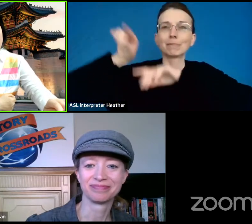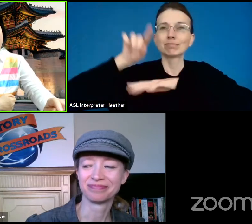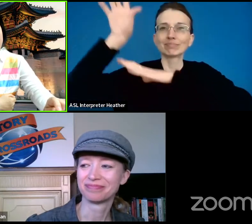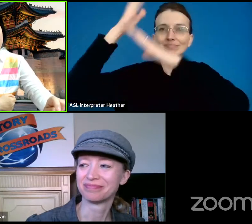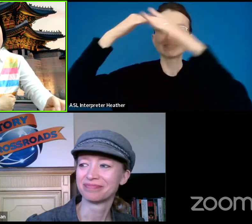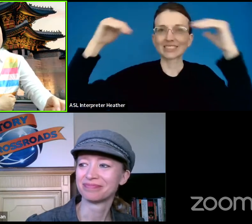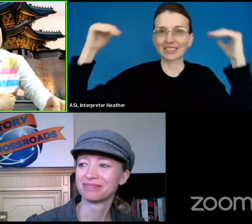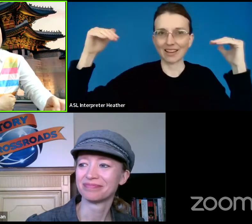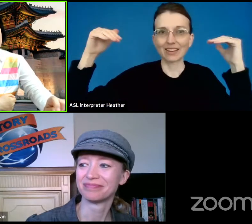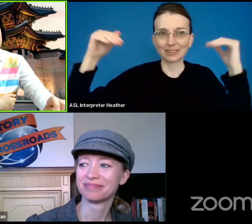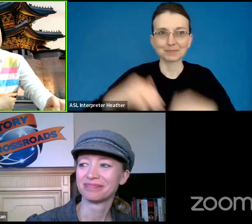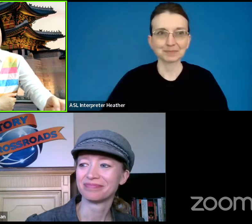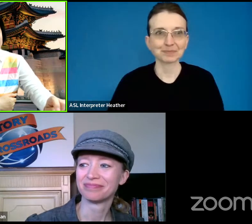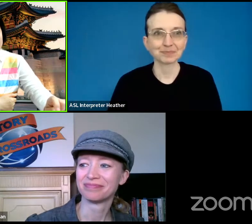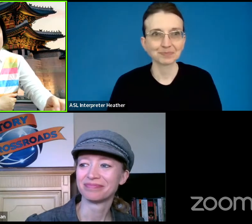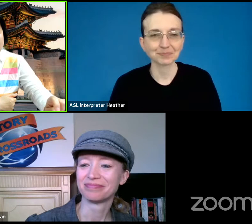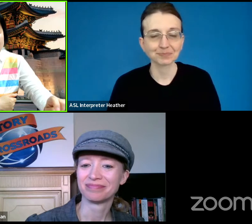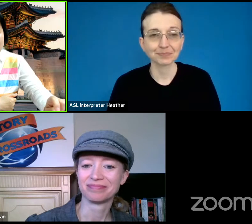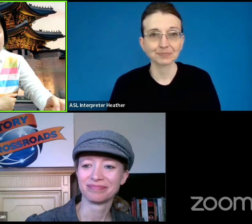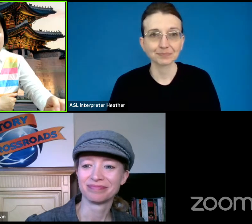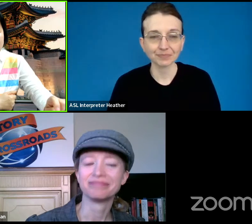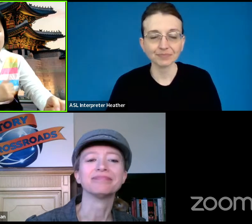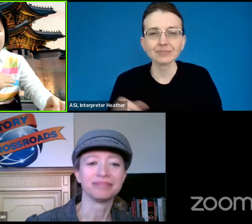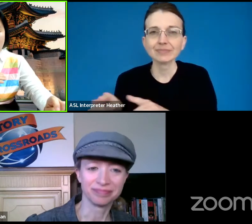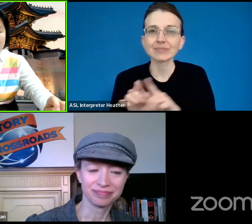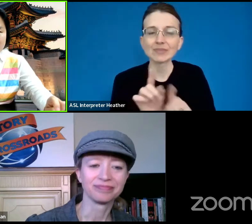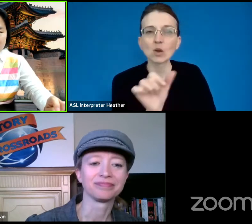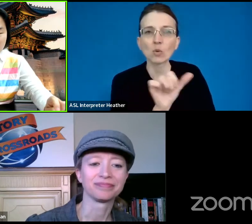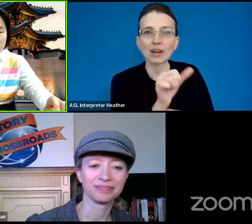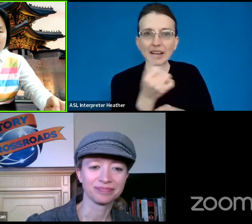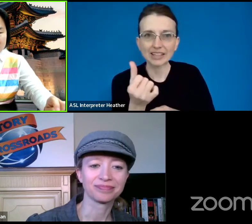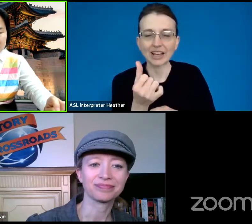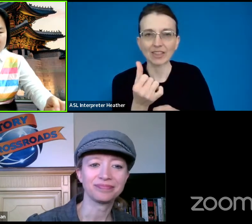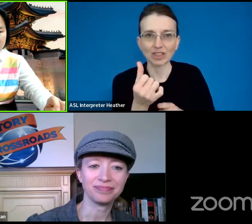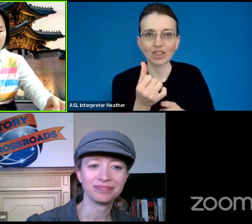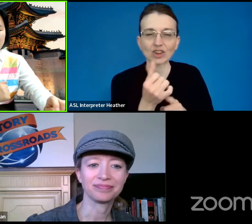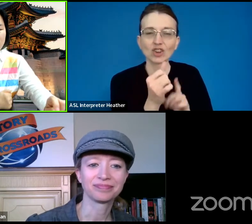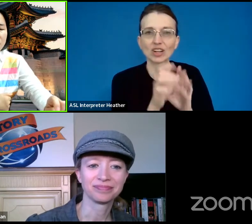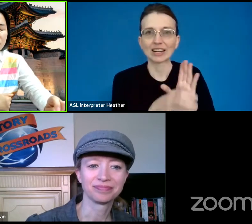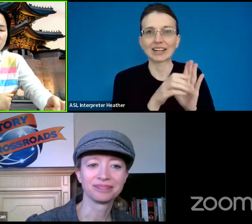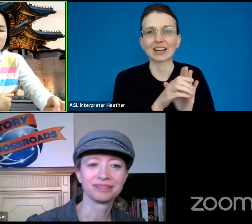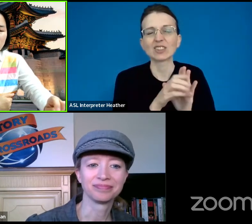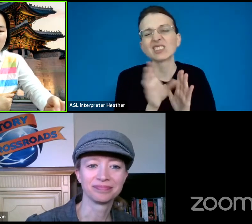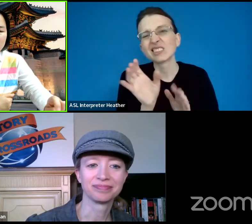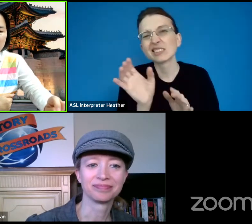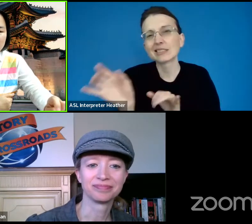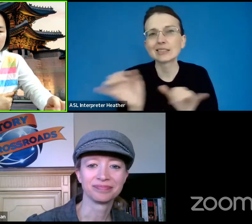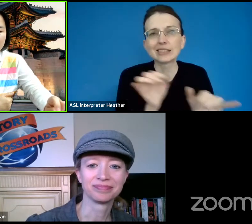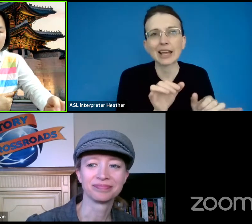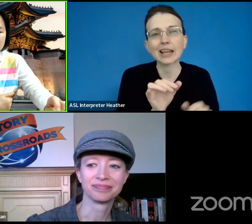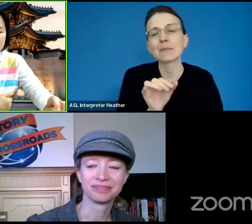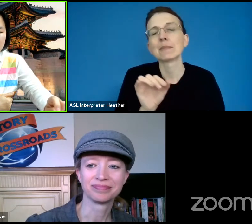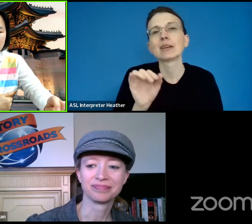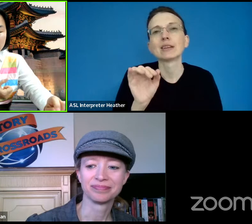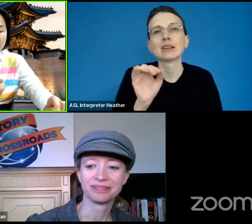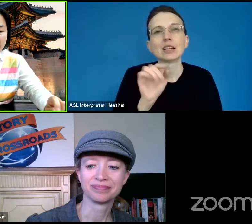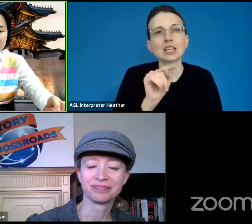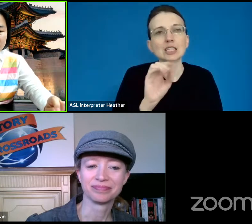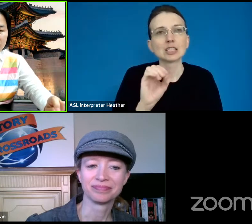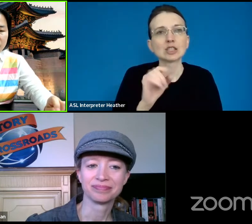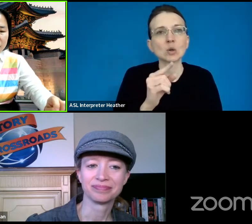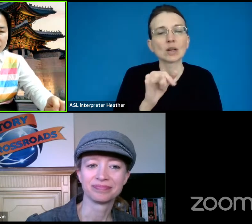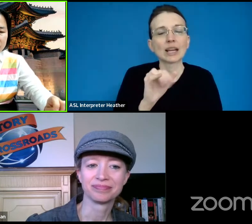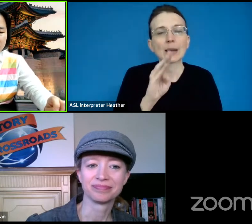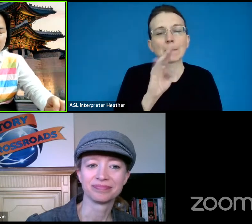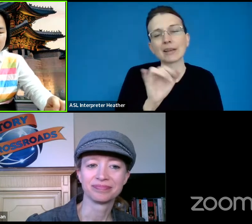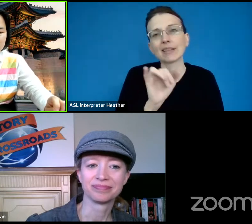Also, we have dokebi, like Western goblins. Dokebi carries a bat